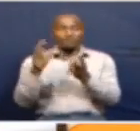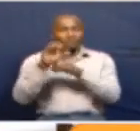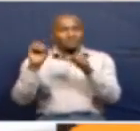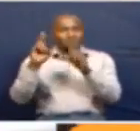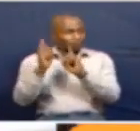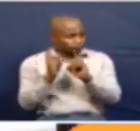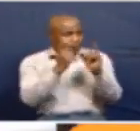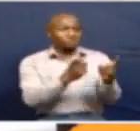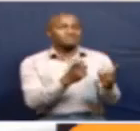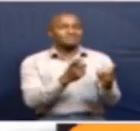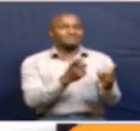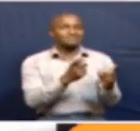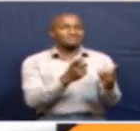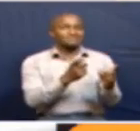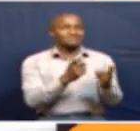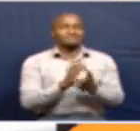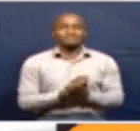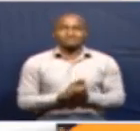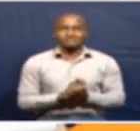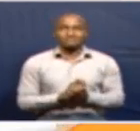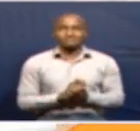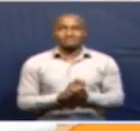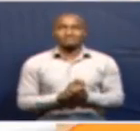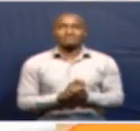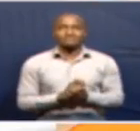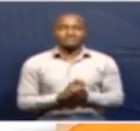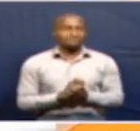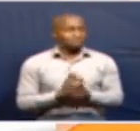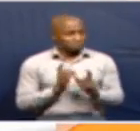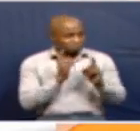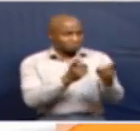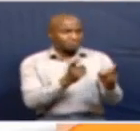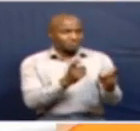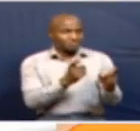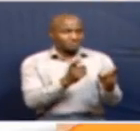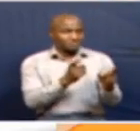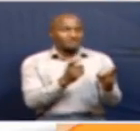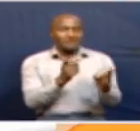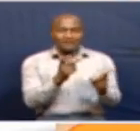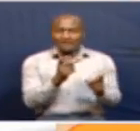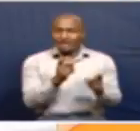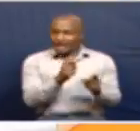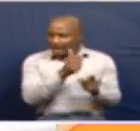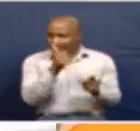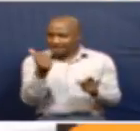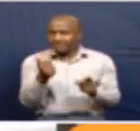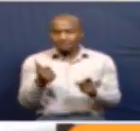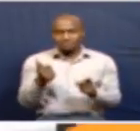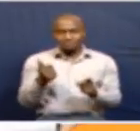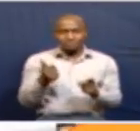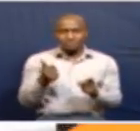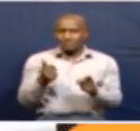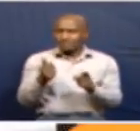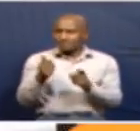promise reportedly made to the MP. The surprise gesture comes barely hours after he received a wardrobe